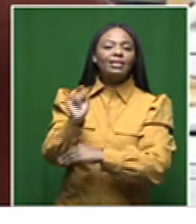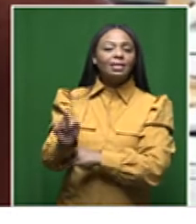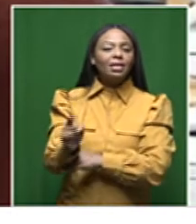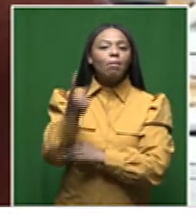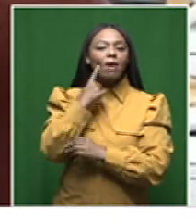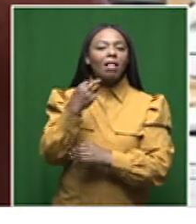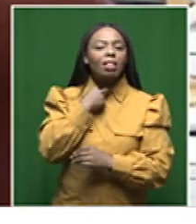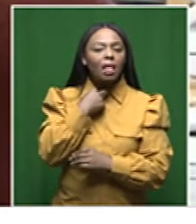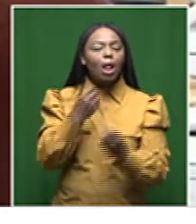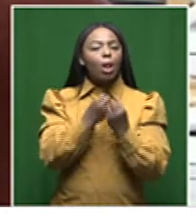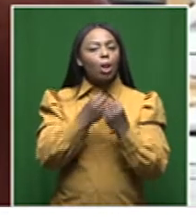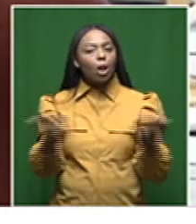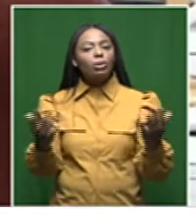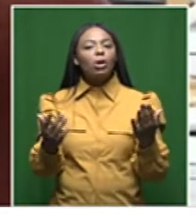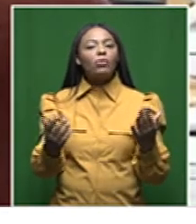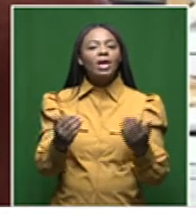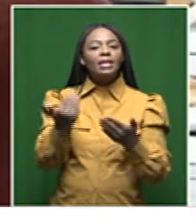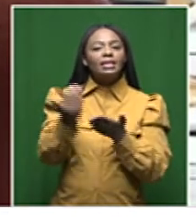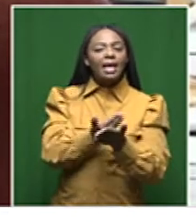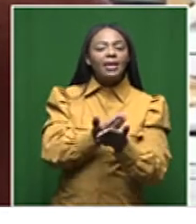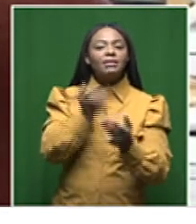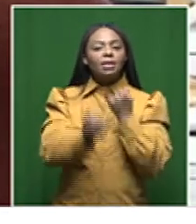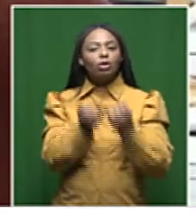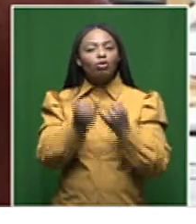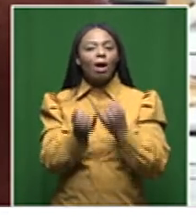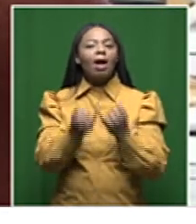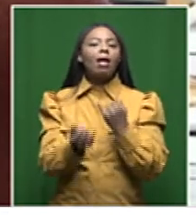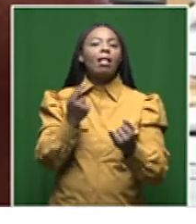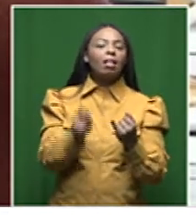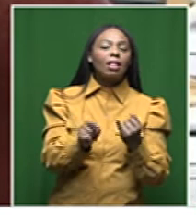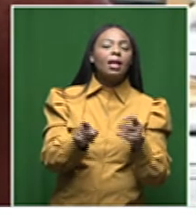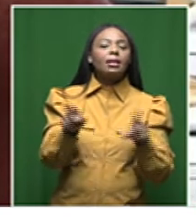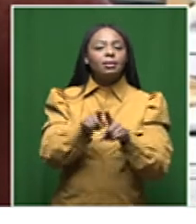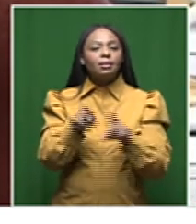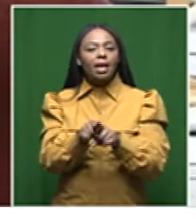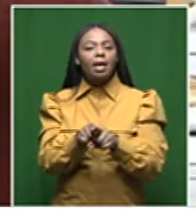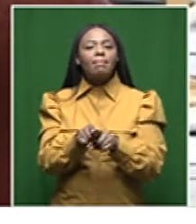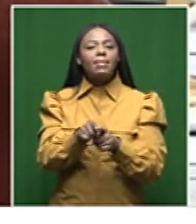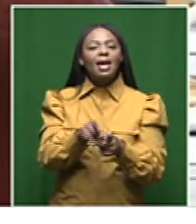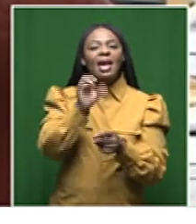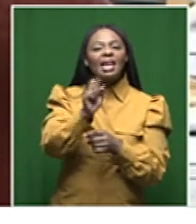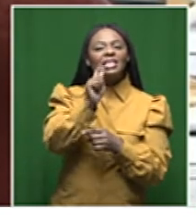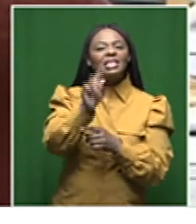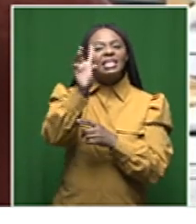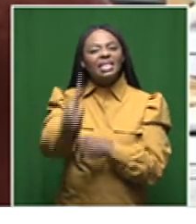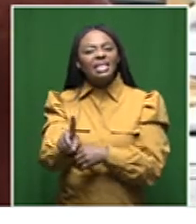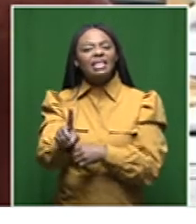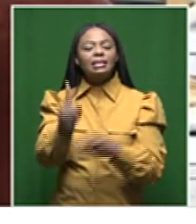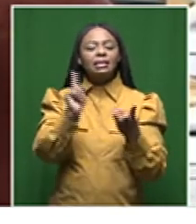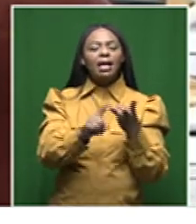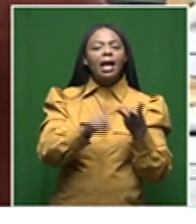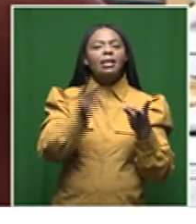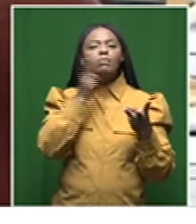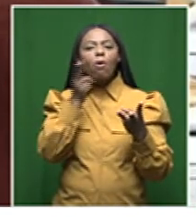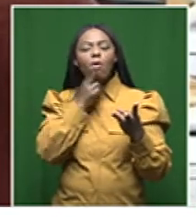spoken quite a lot about safe sexual practices, the sexually transmitted infection, stopping